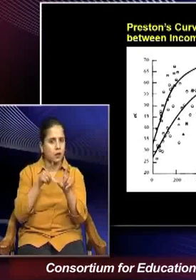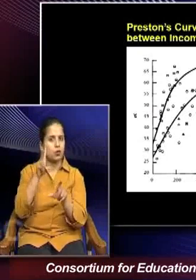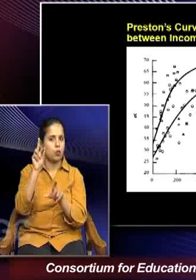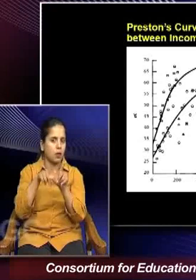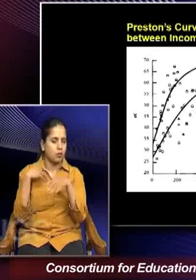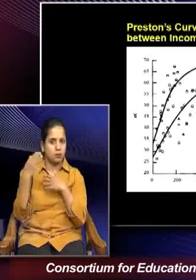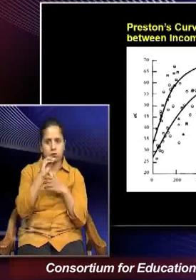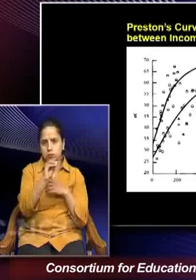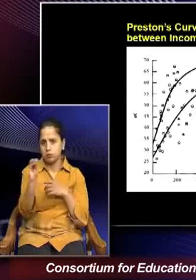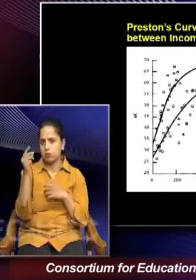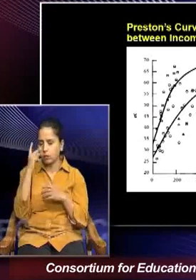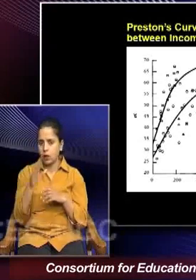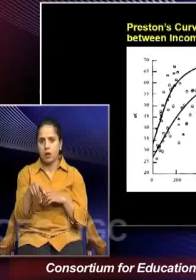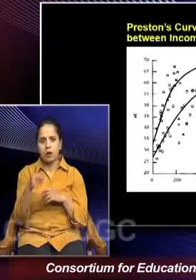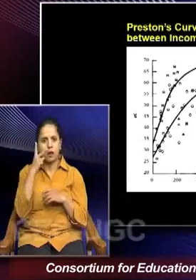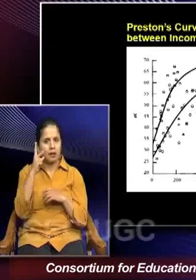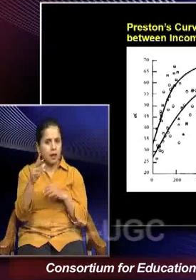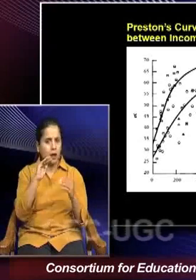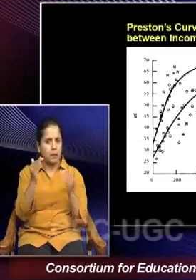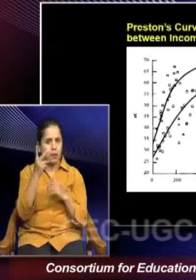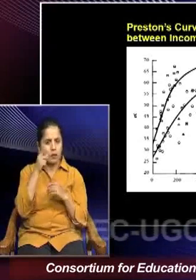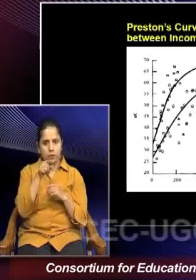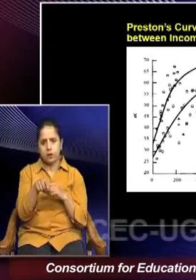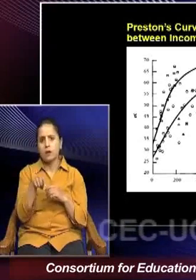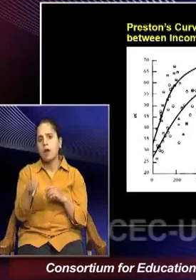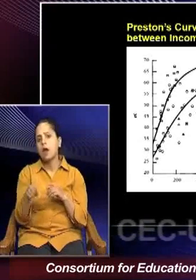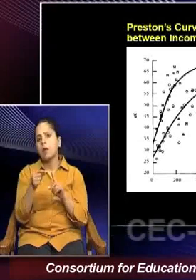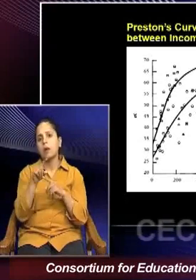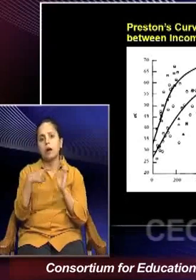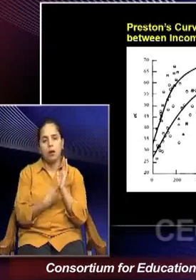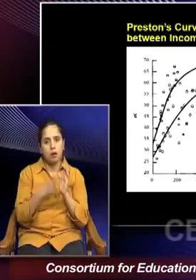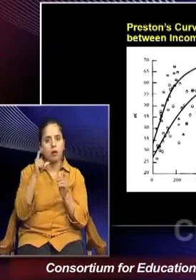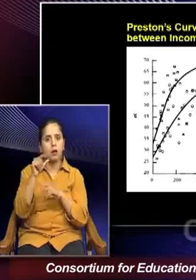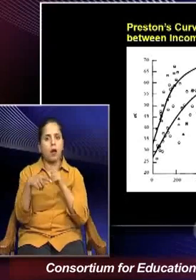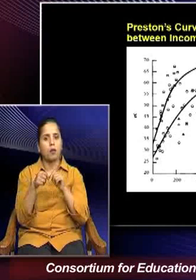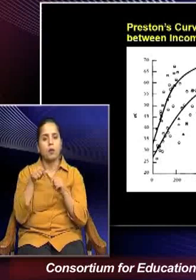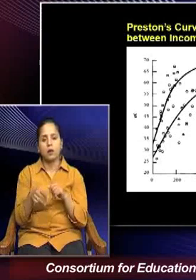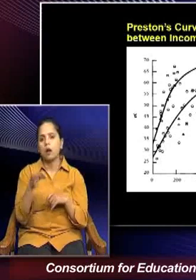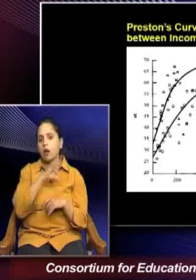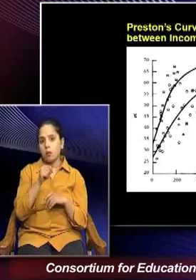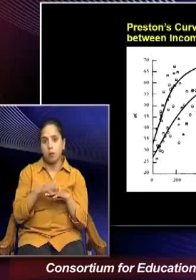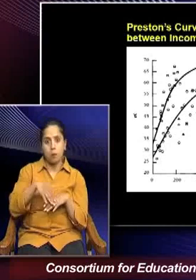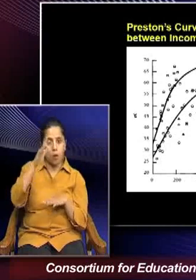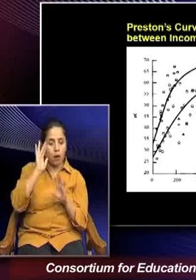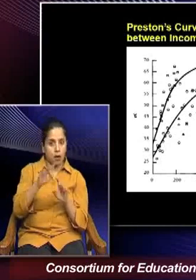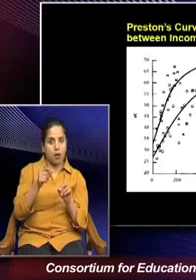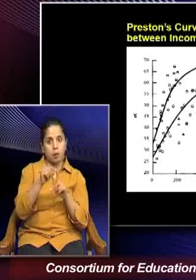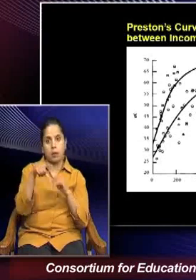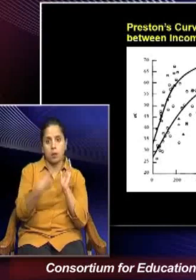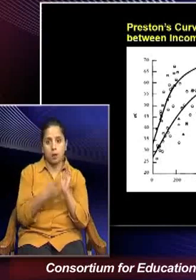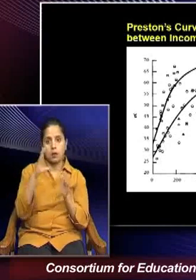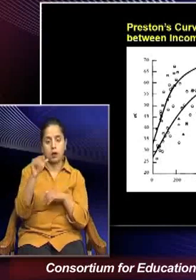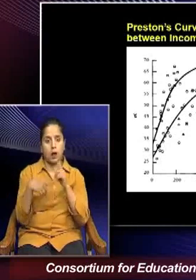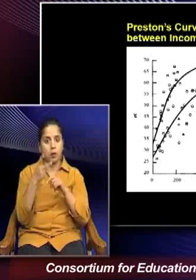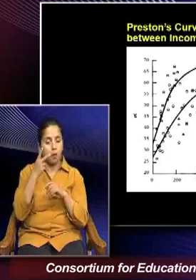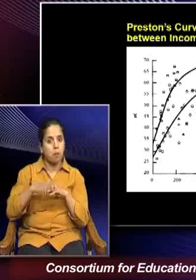see, broadly the pattern is, as per capita income of country increases, if the per capita income of the country